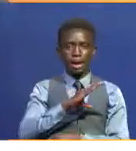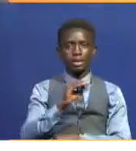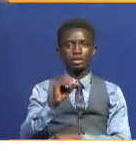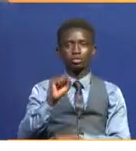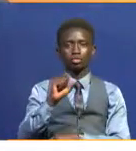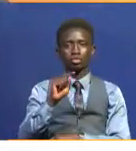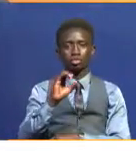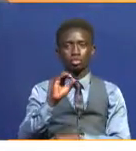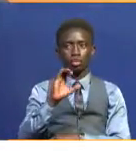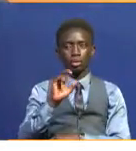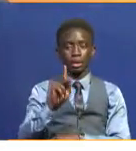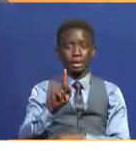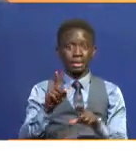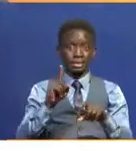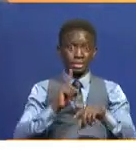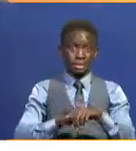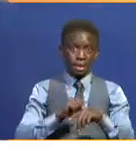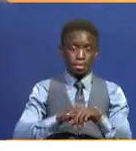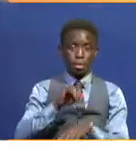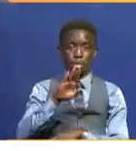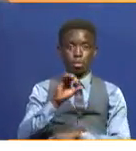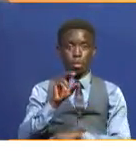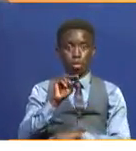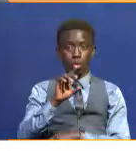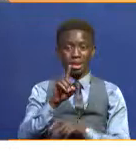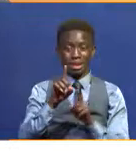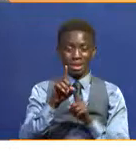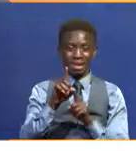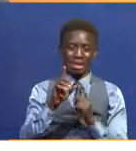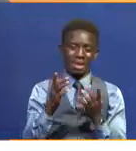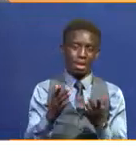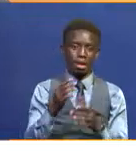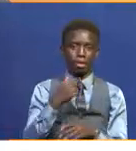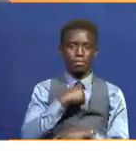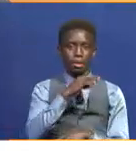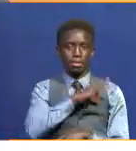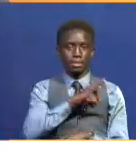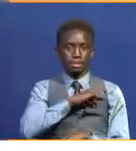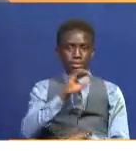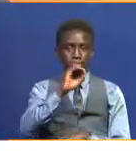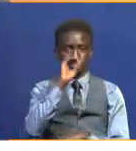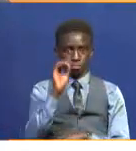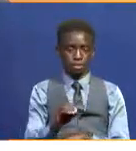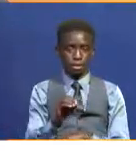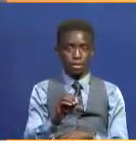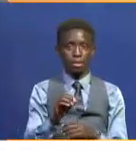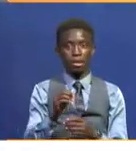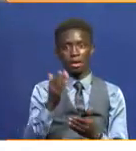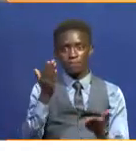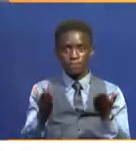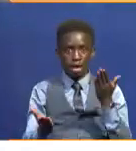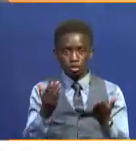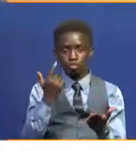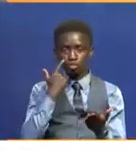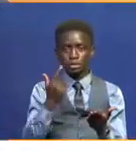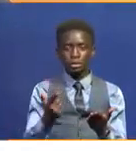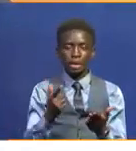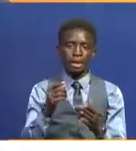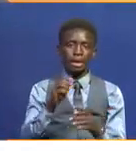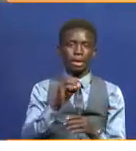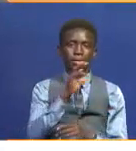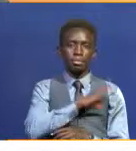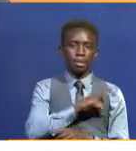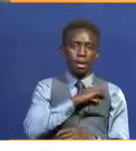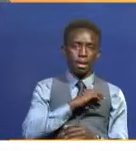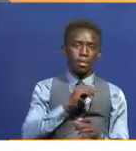thing. So on bonds, there's issues to do with interest rates. So the valuation of bonds is affected by how interest rates are moving, whether they're moving up